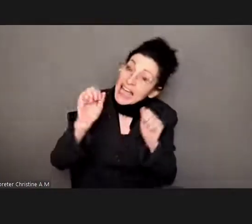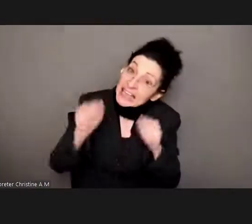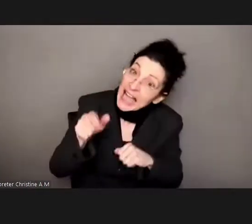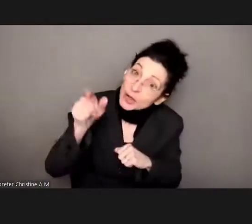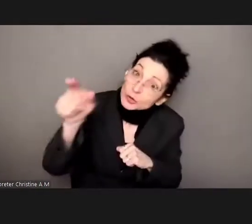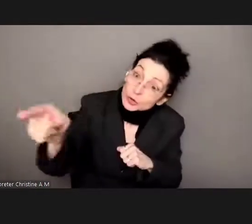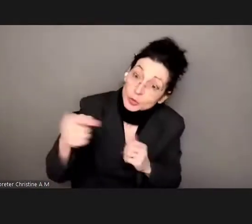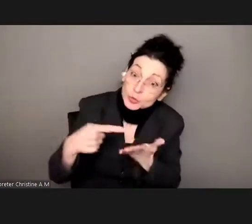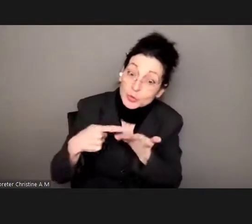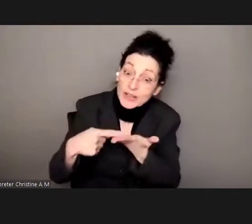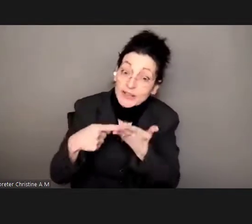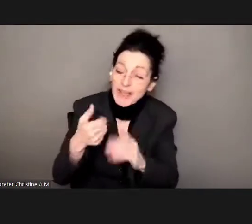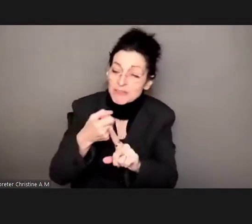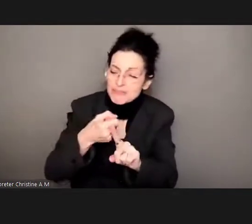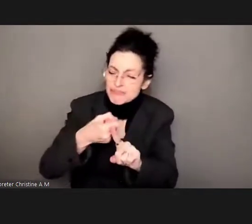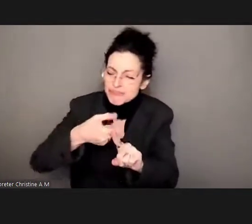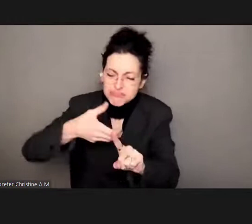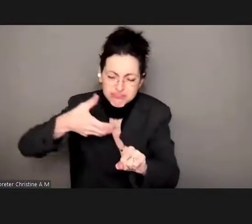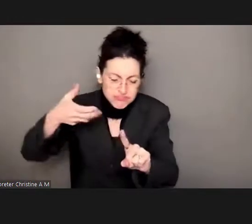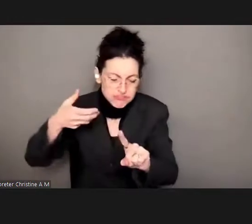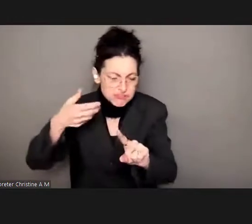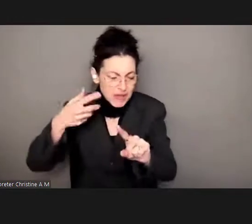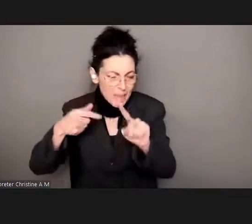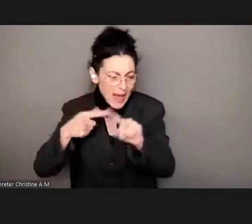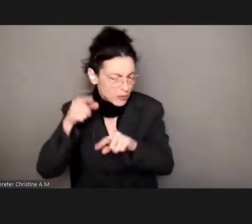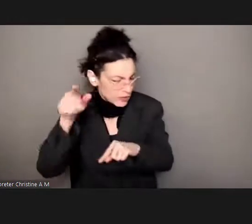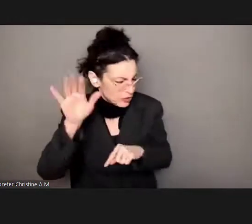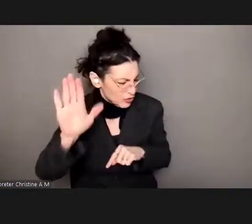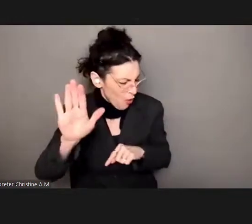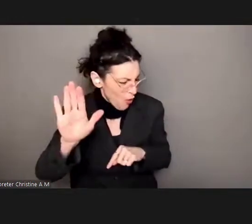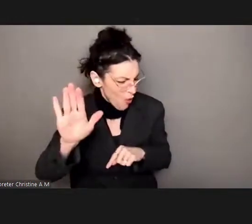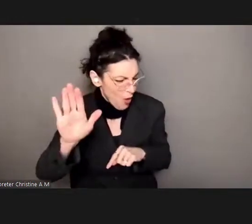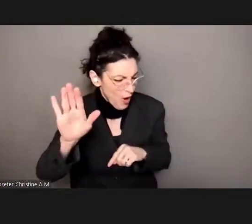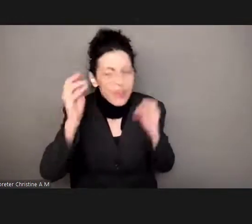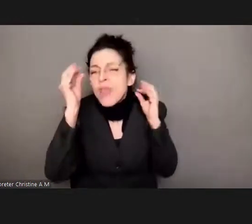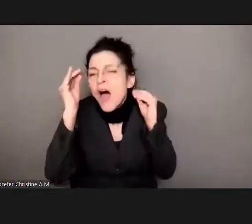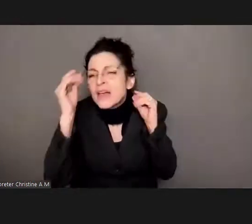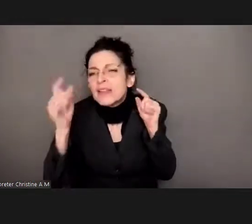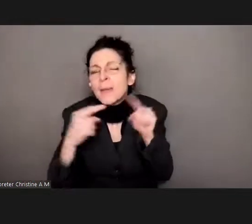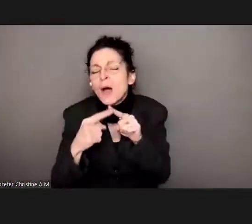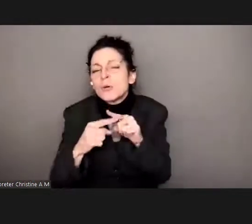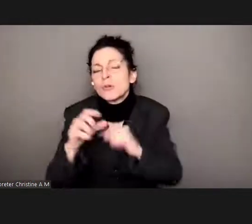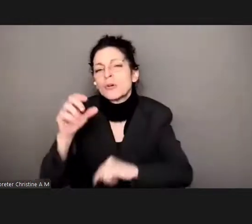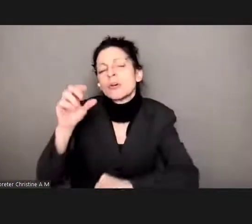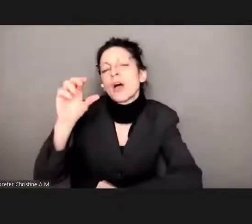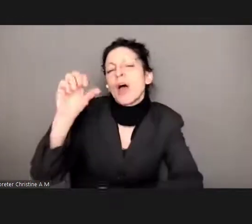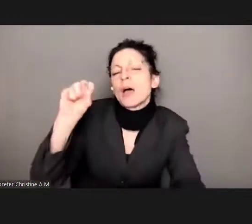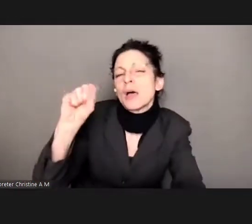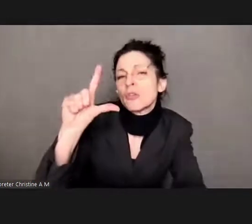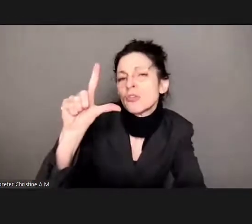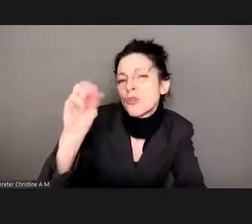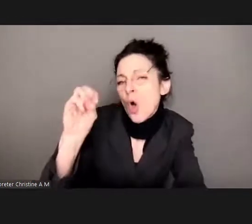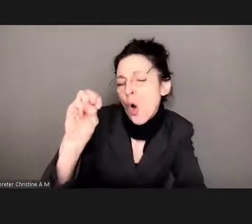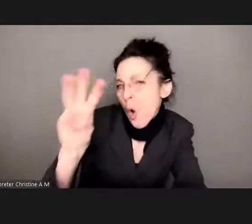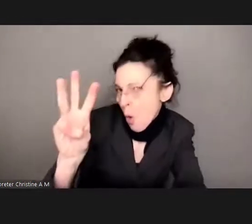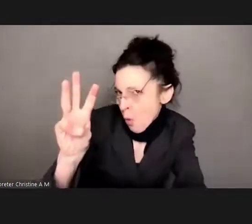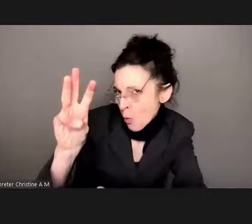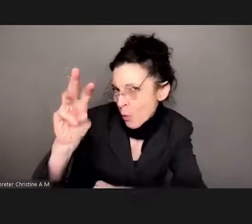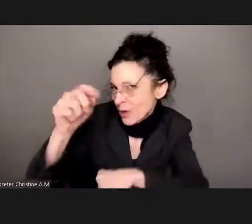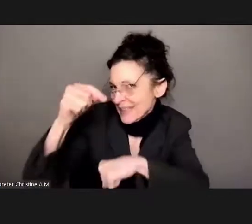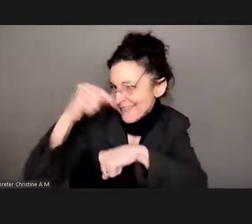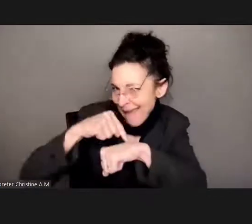I'm trying to think how to describe it, how something like slow time or kind of a crypt sense of